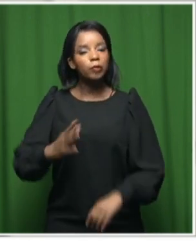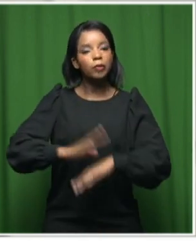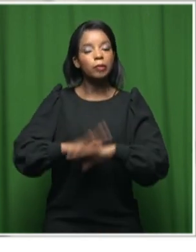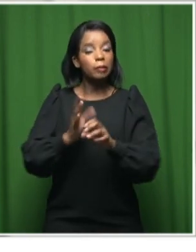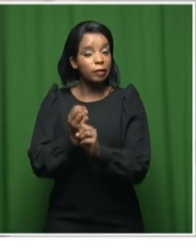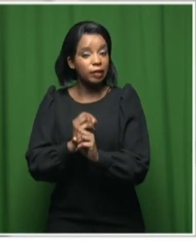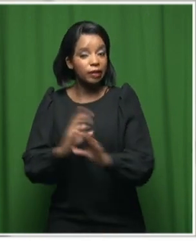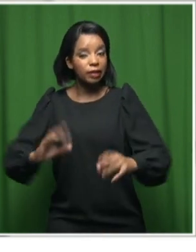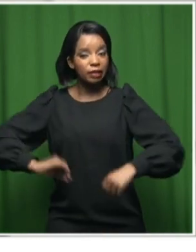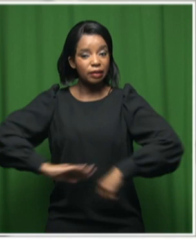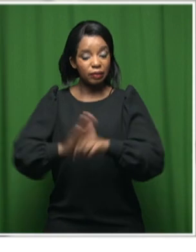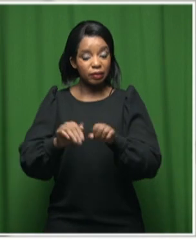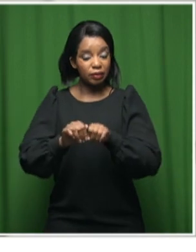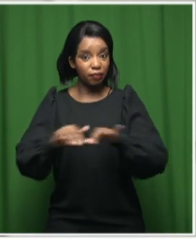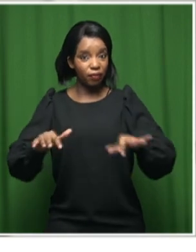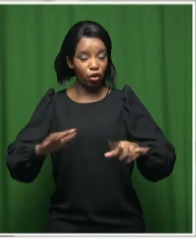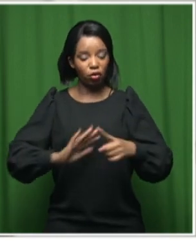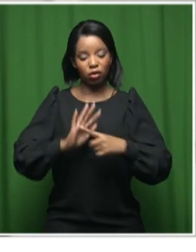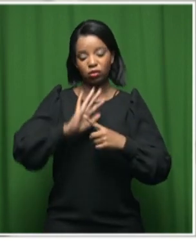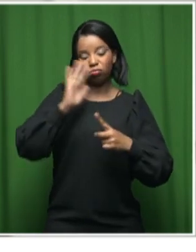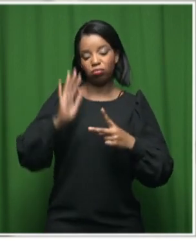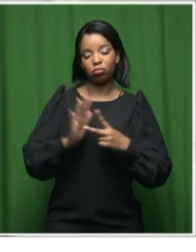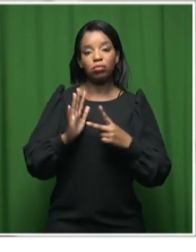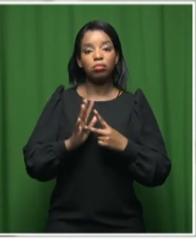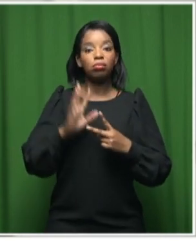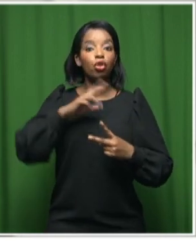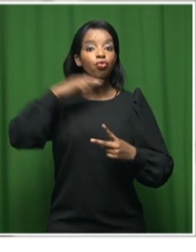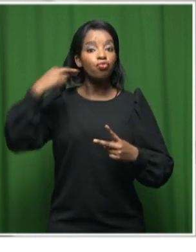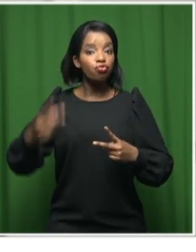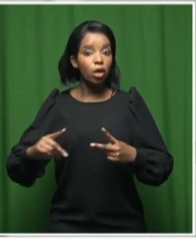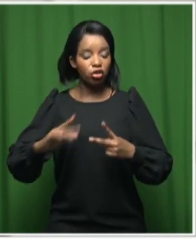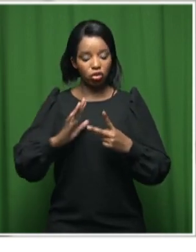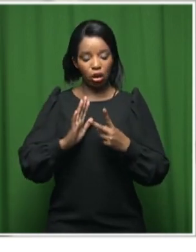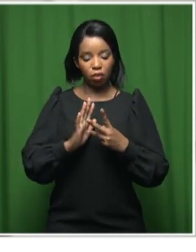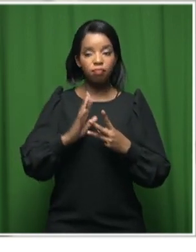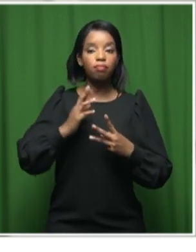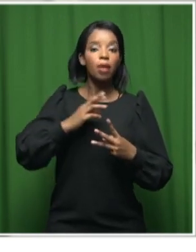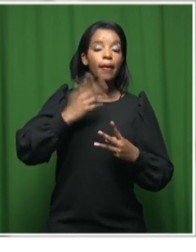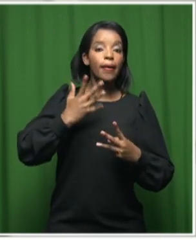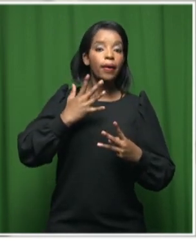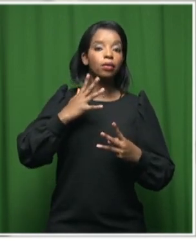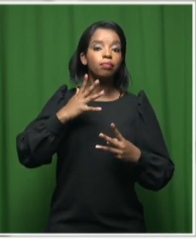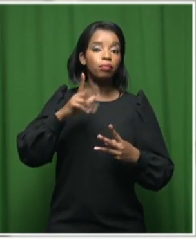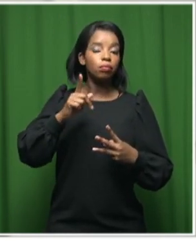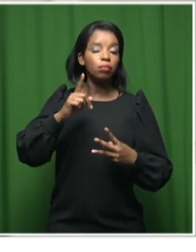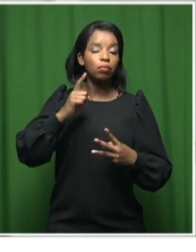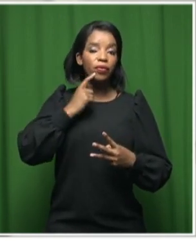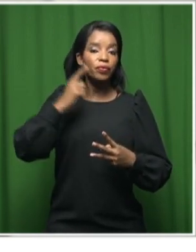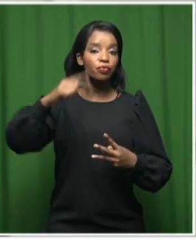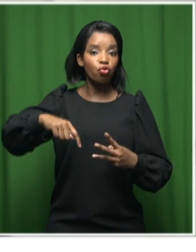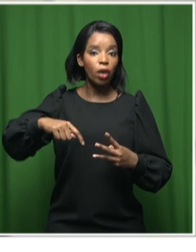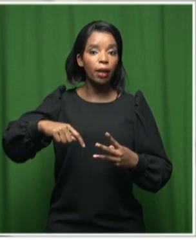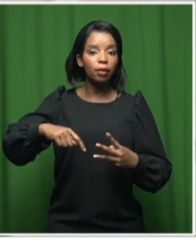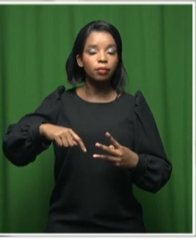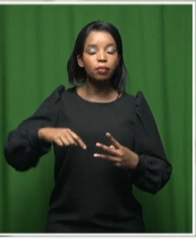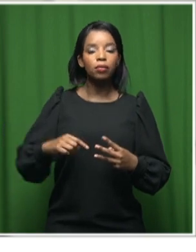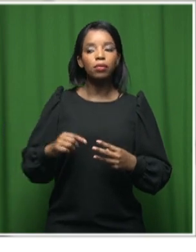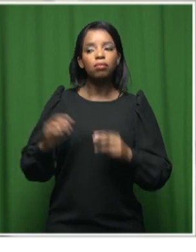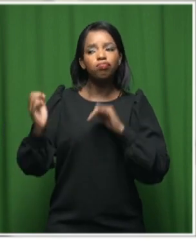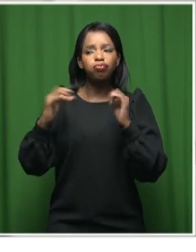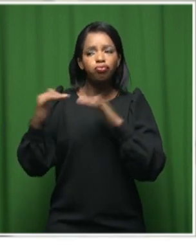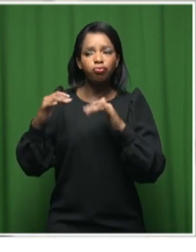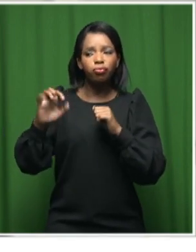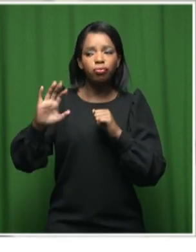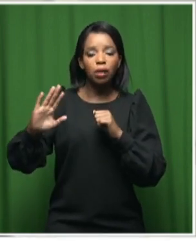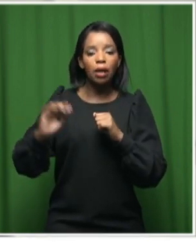as the conflict in US and Russia, there has been many events happening financially